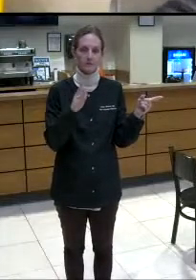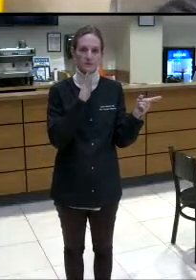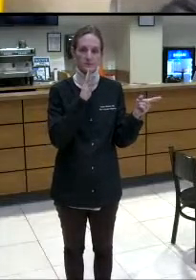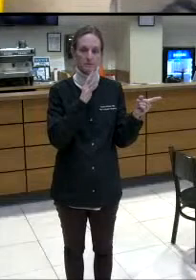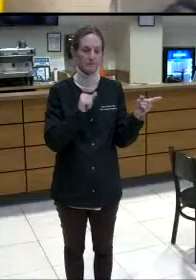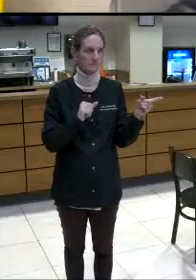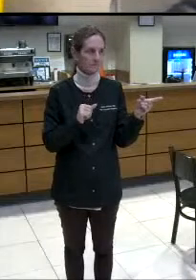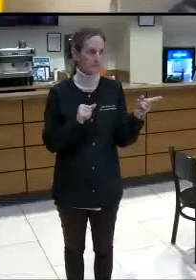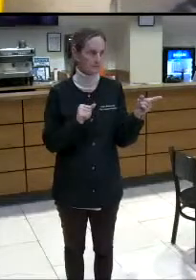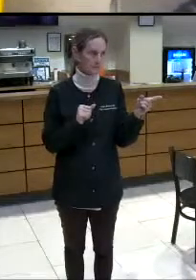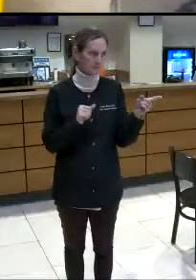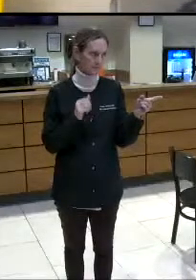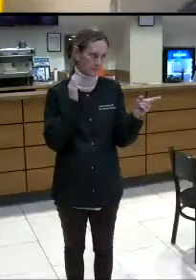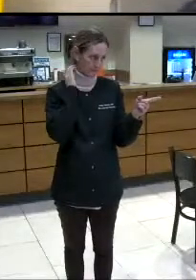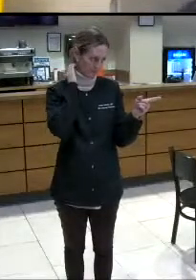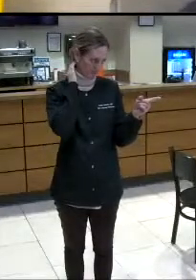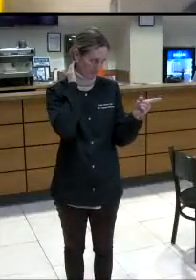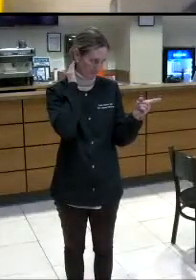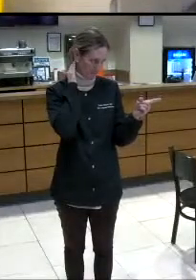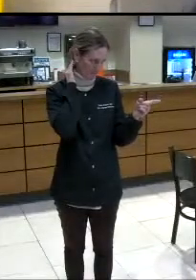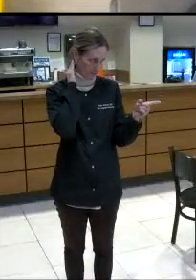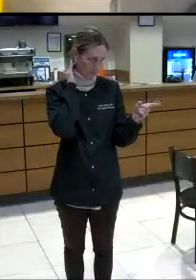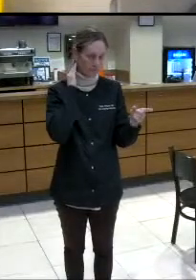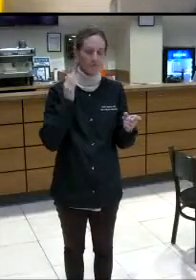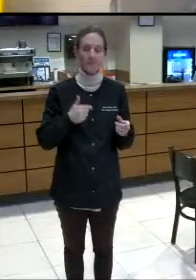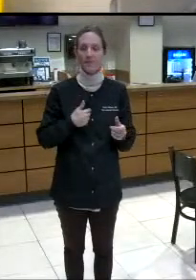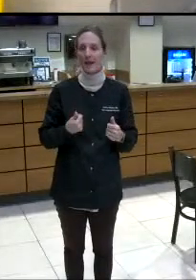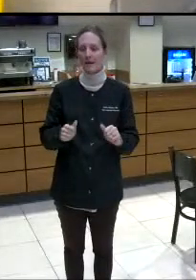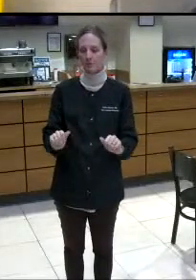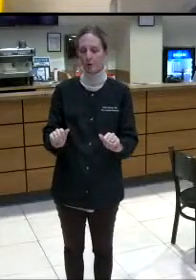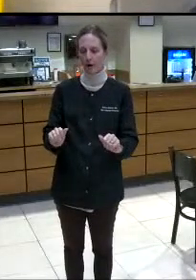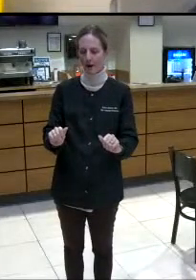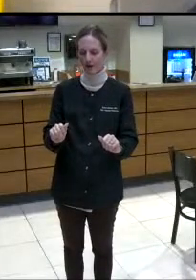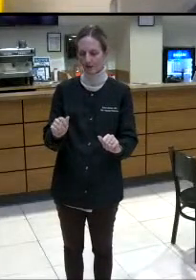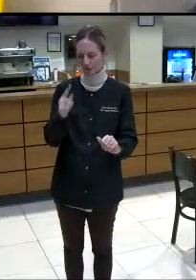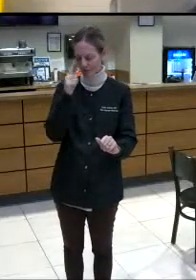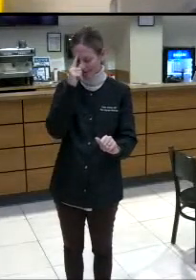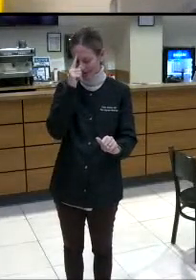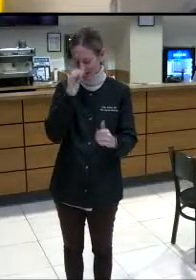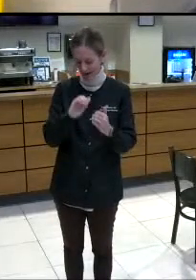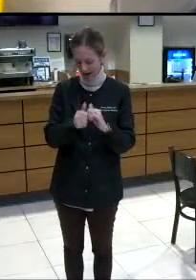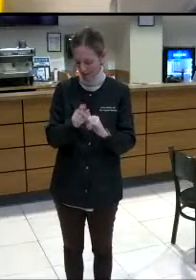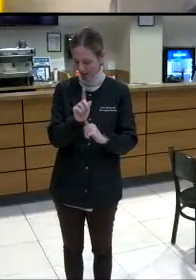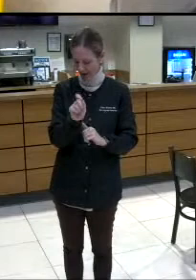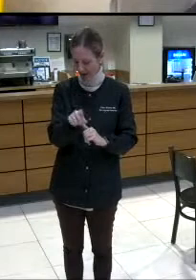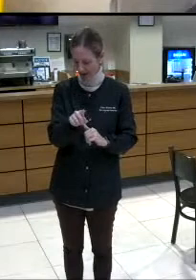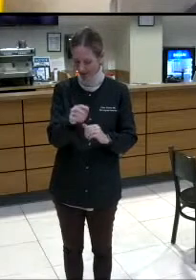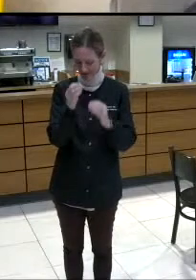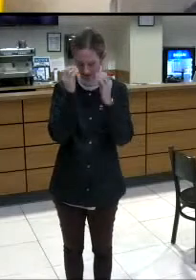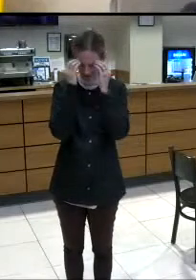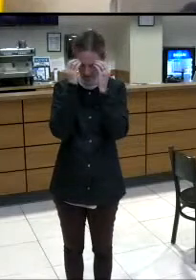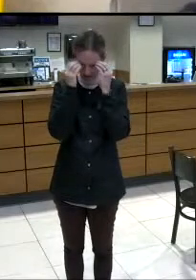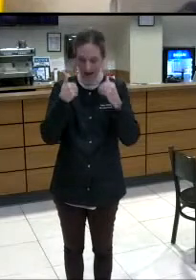I'm trying to figure out how to articulate the question that that keeps coming up